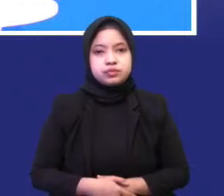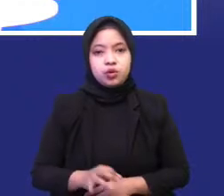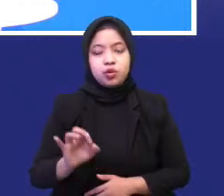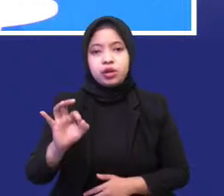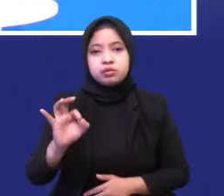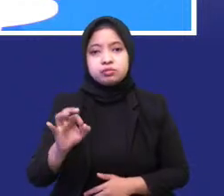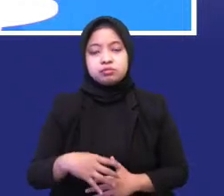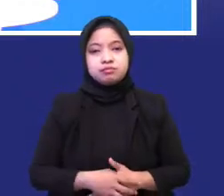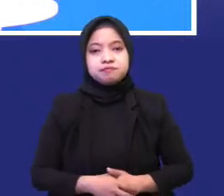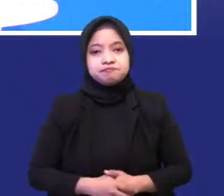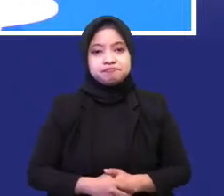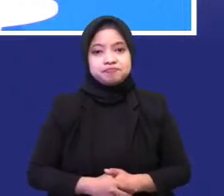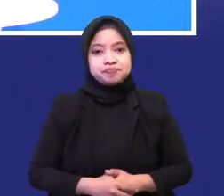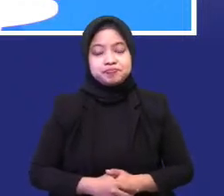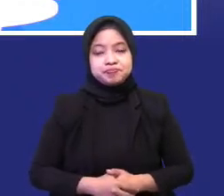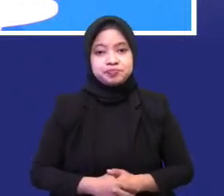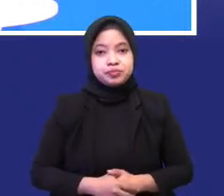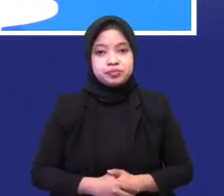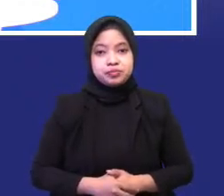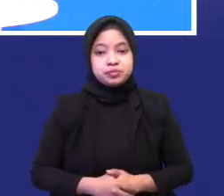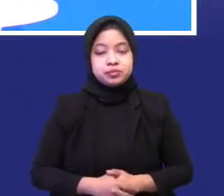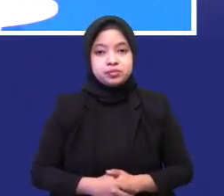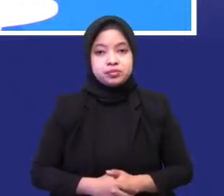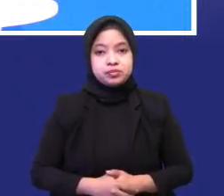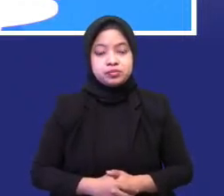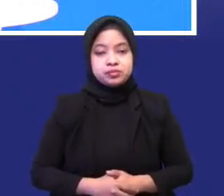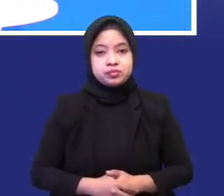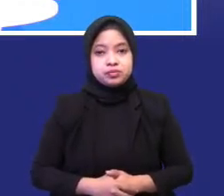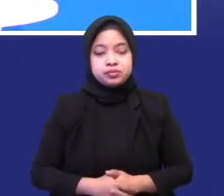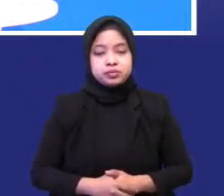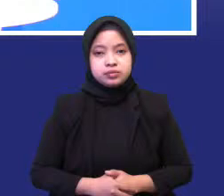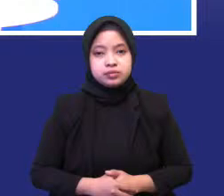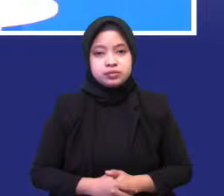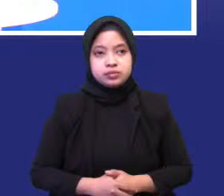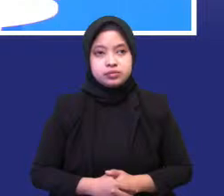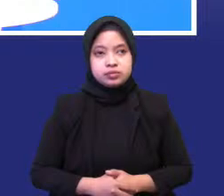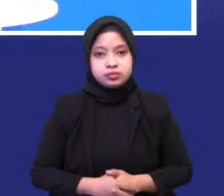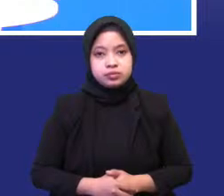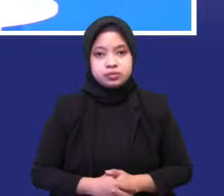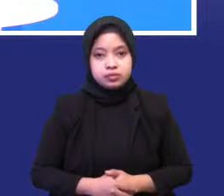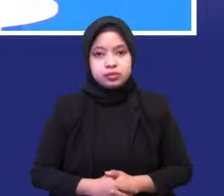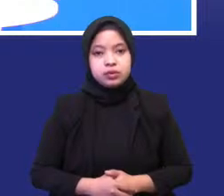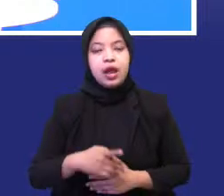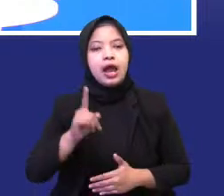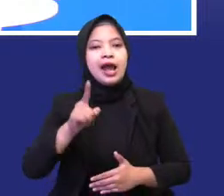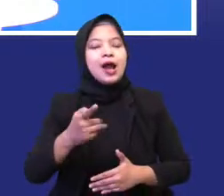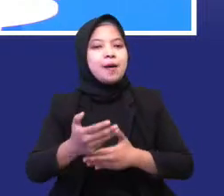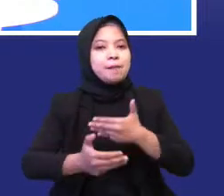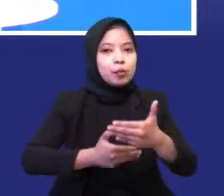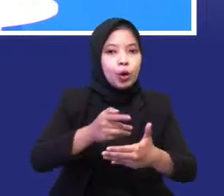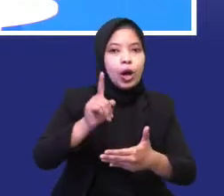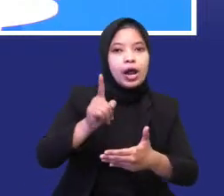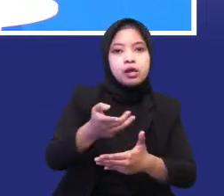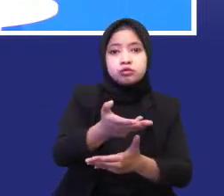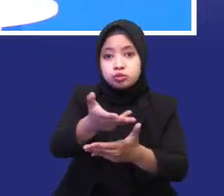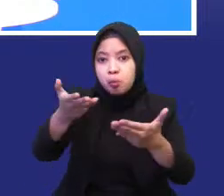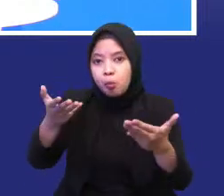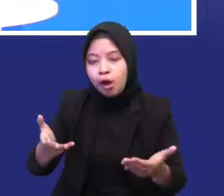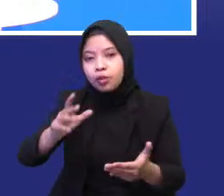Okay, and are there still restrictions on people having to book hotels, or there seemed to be some